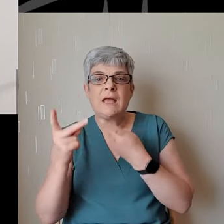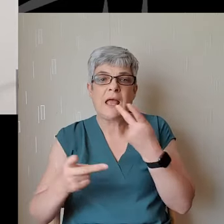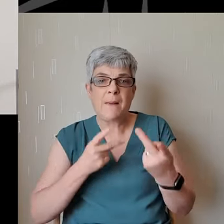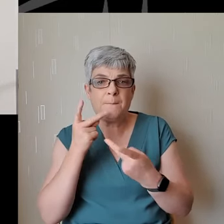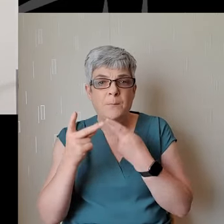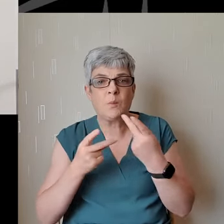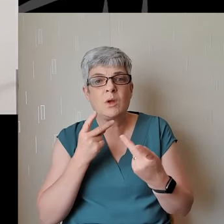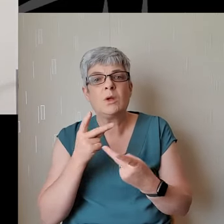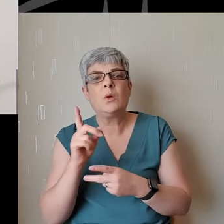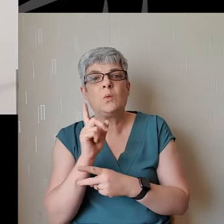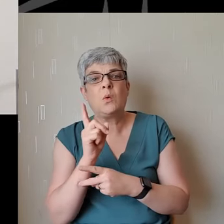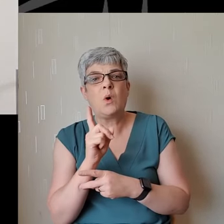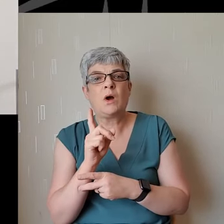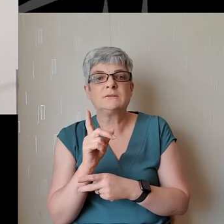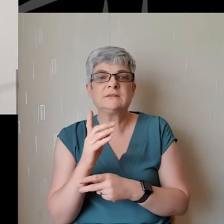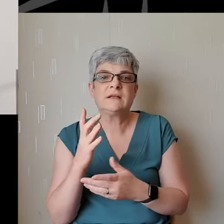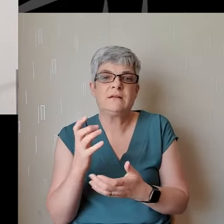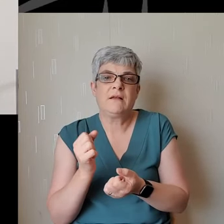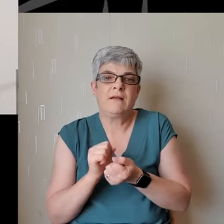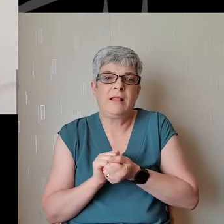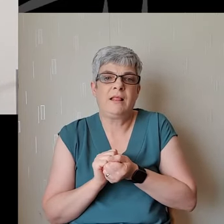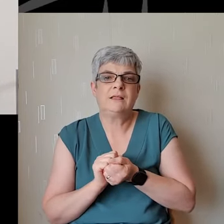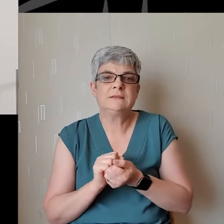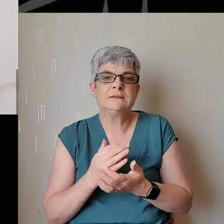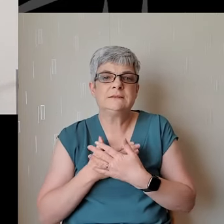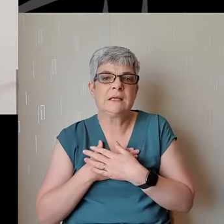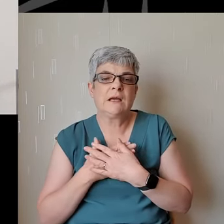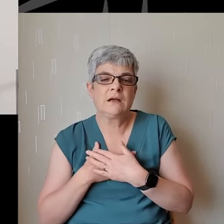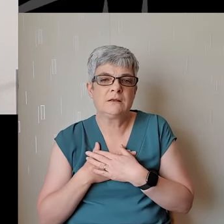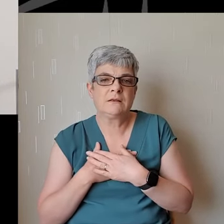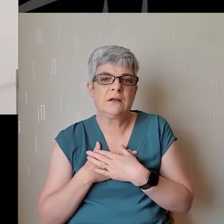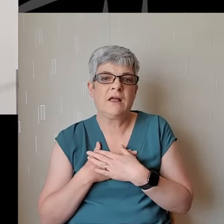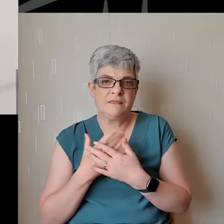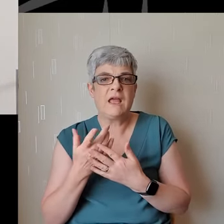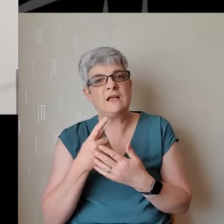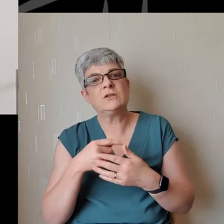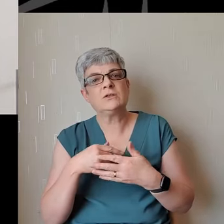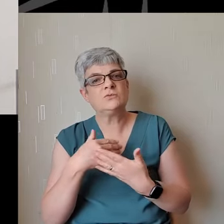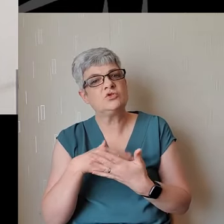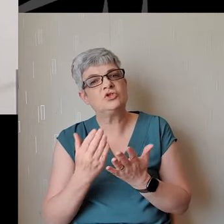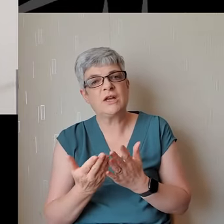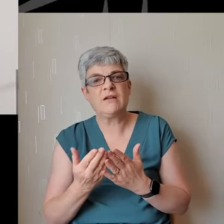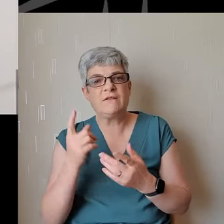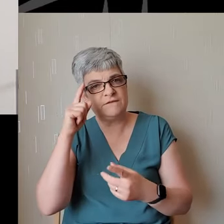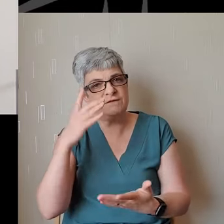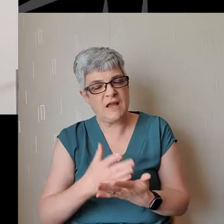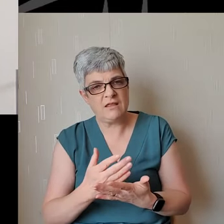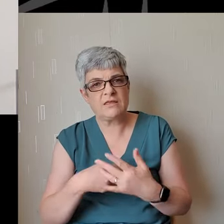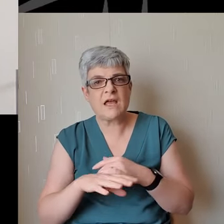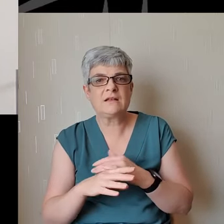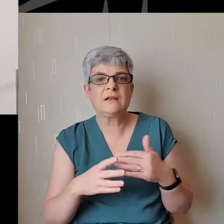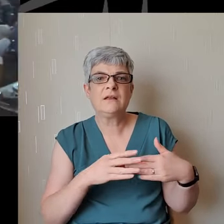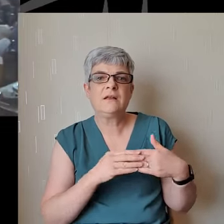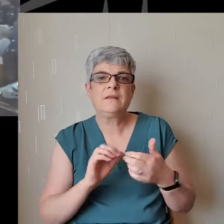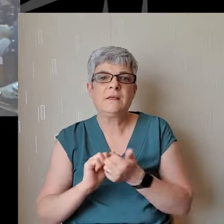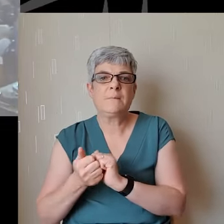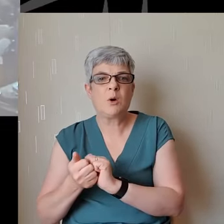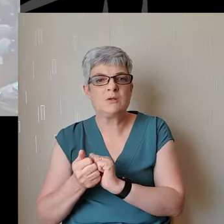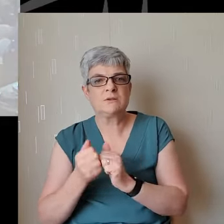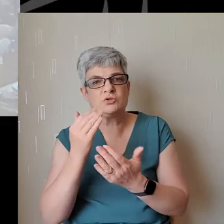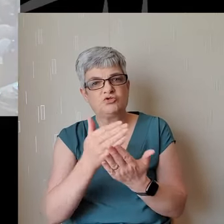Held Dear. After we've sung this, we'll share our faith together in the words of the Apostles' Creed, and then Leslie will be leading us in prayer.